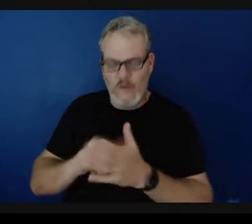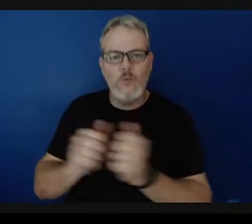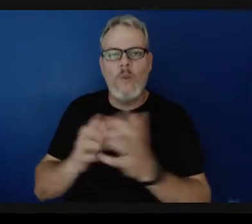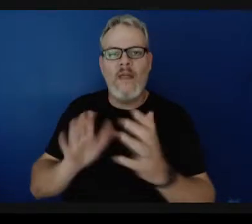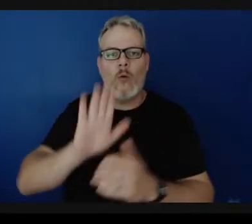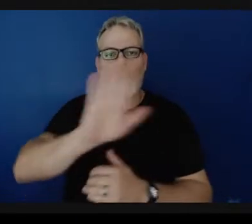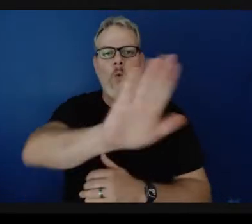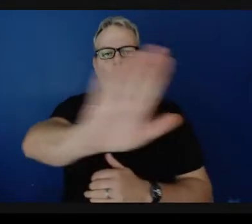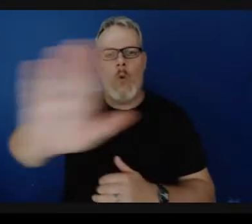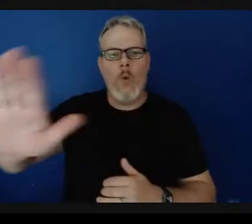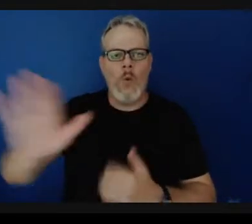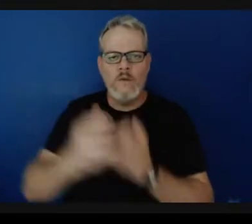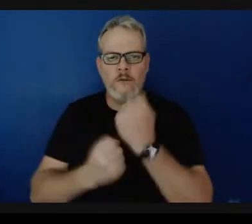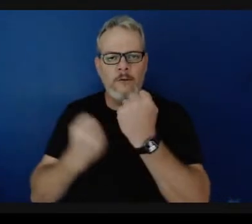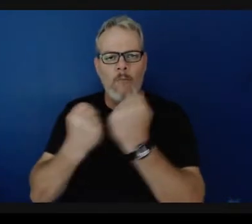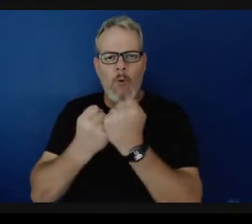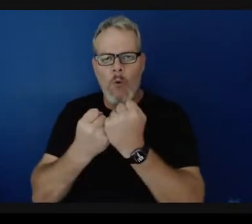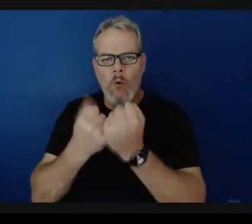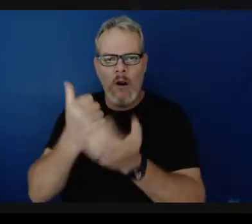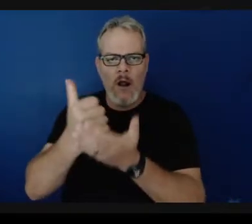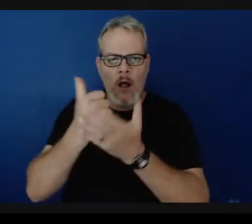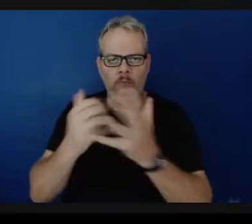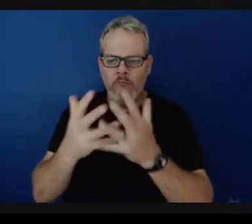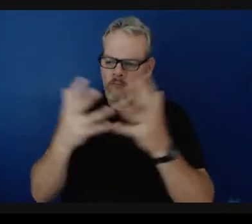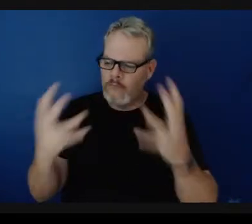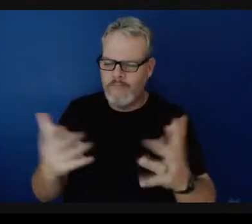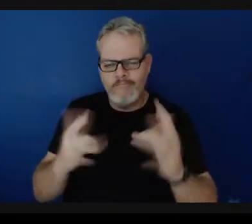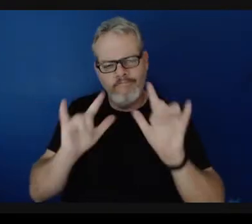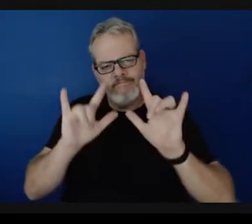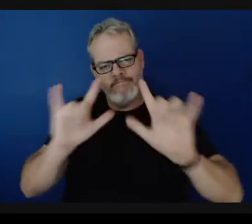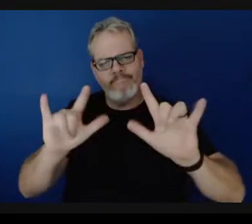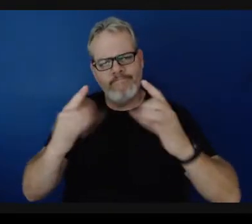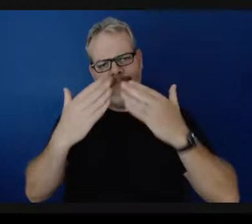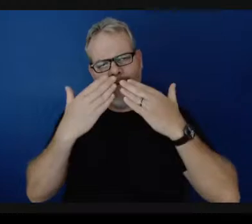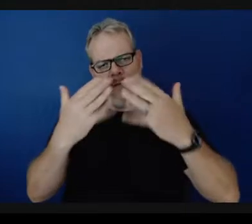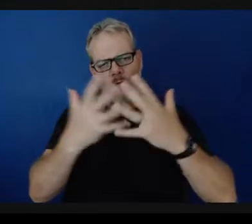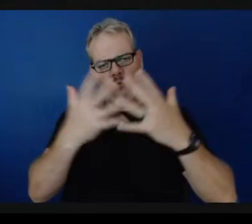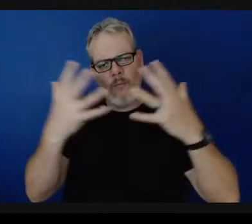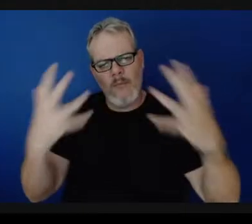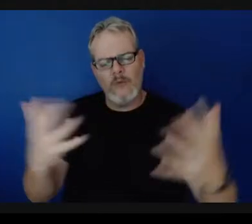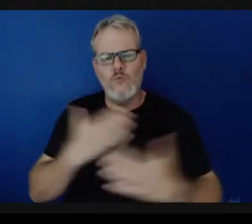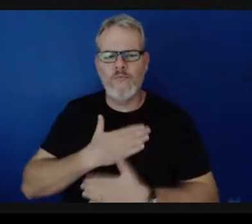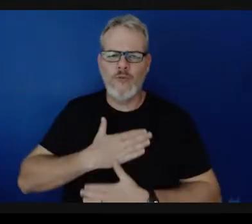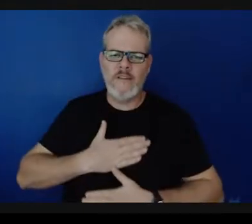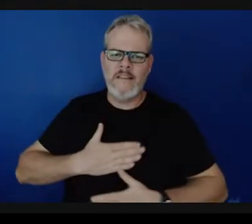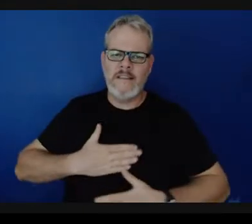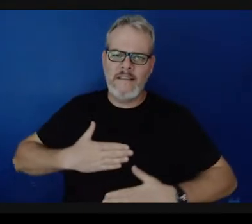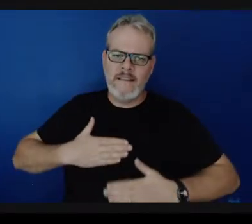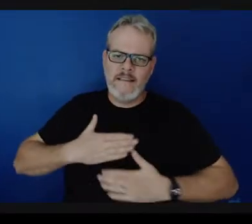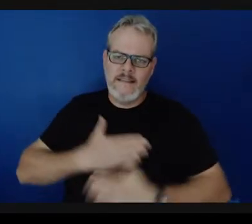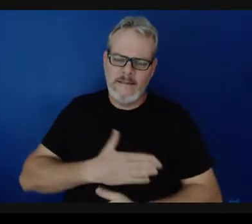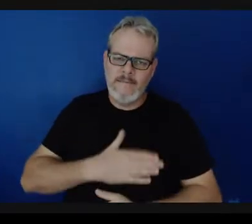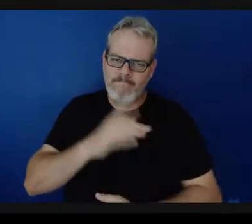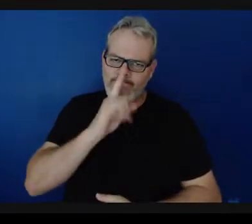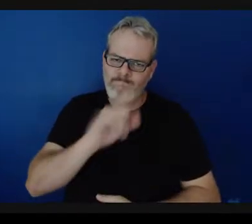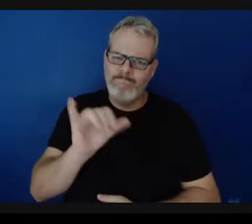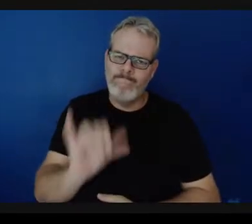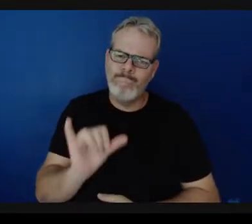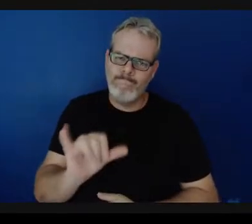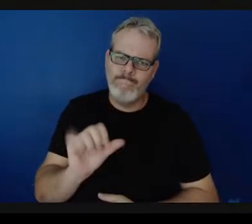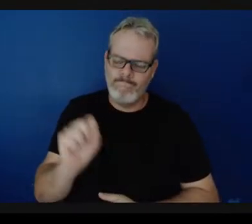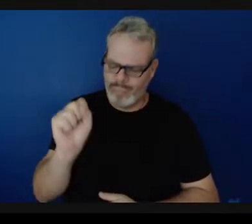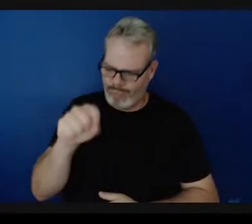much. And it's very much appreciated. Yeah. And I do